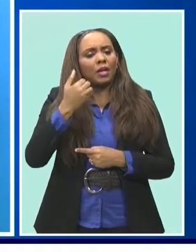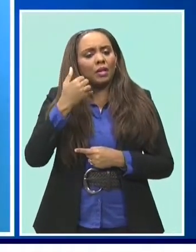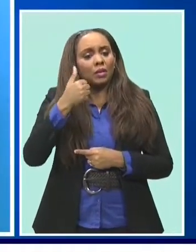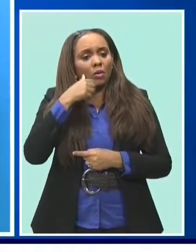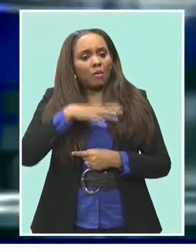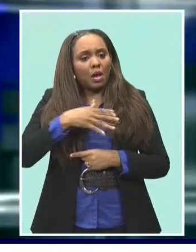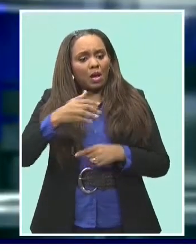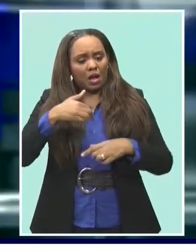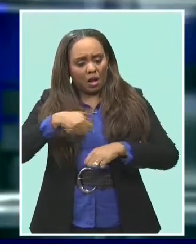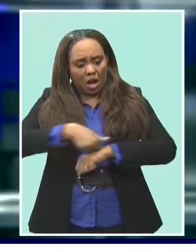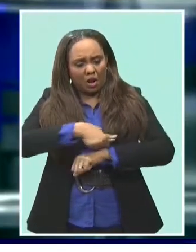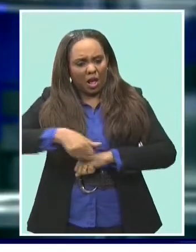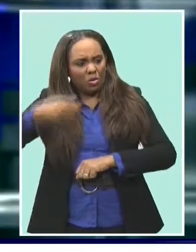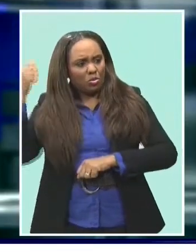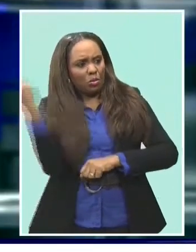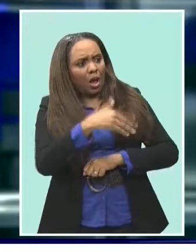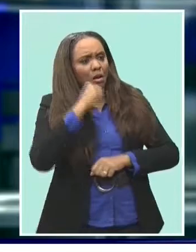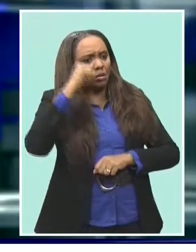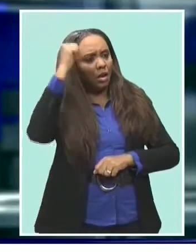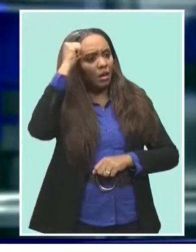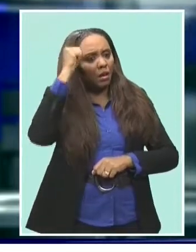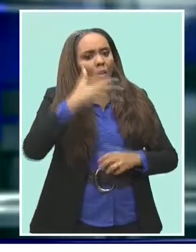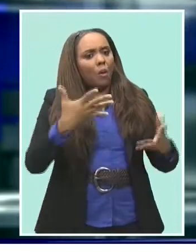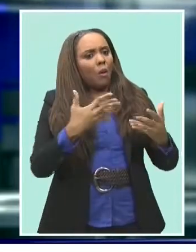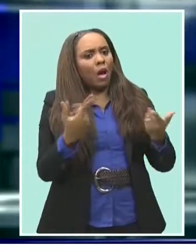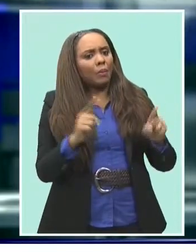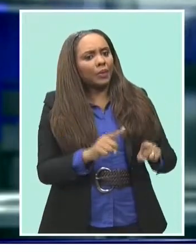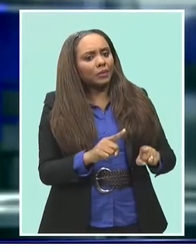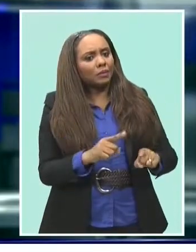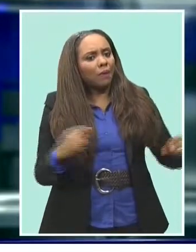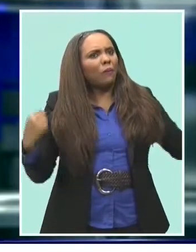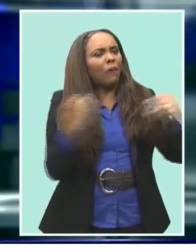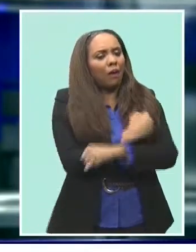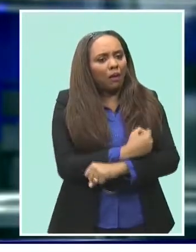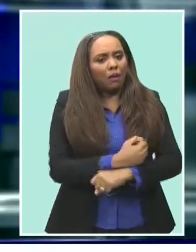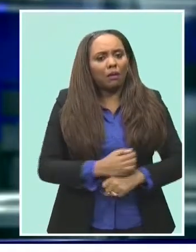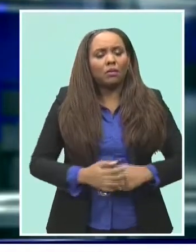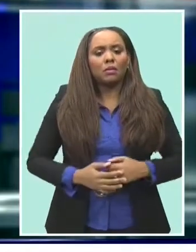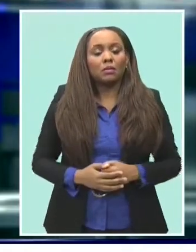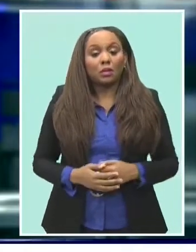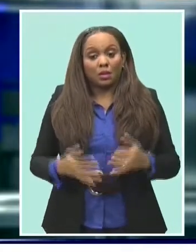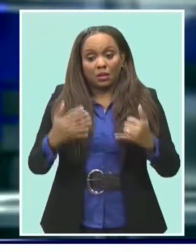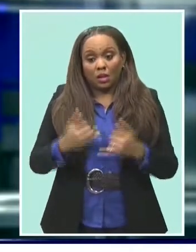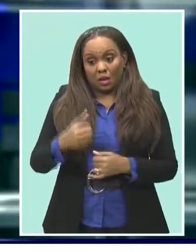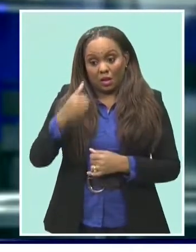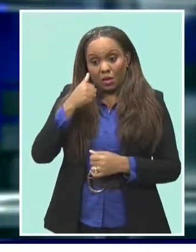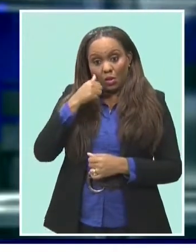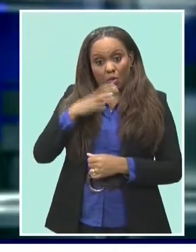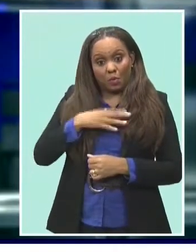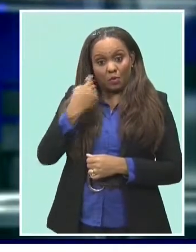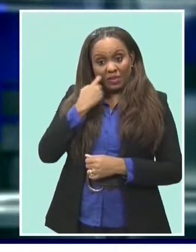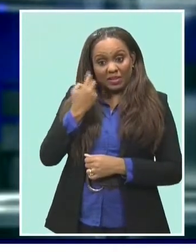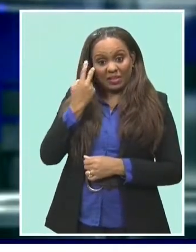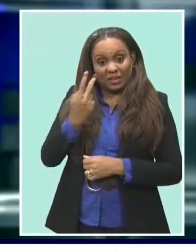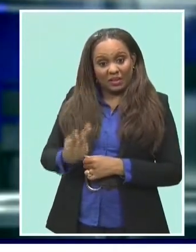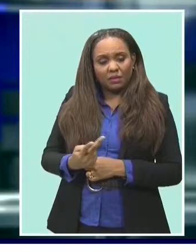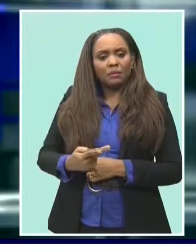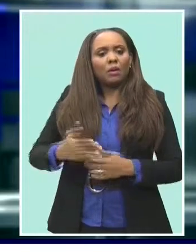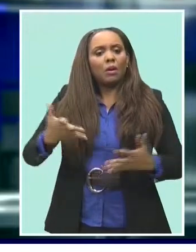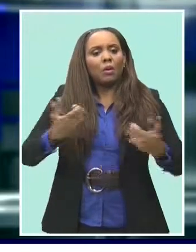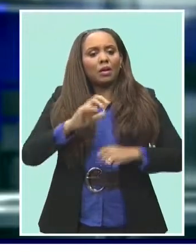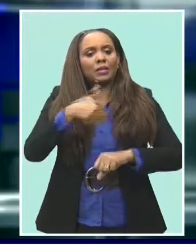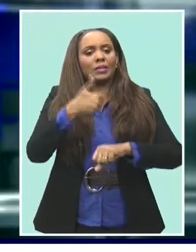today? Now, the retired magistrate who presided over the juvenile court for a number of years is also pleased with plans to